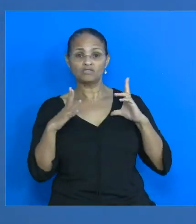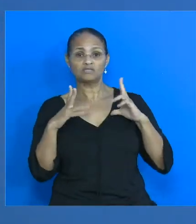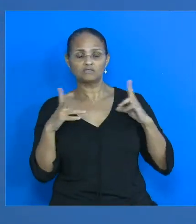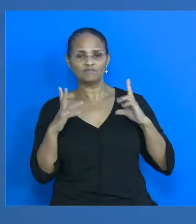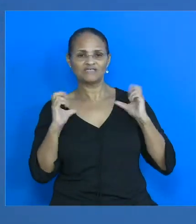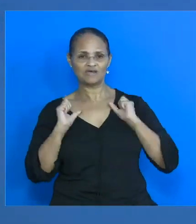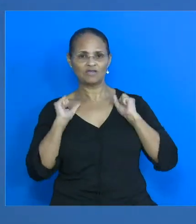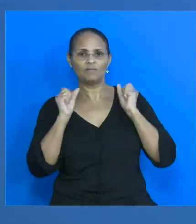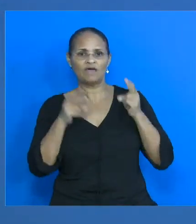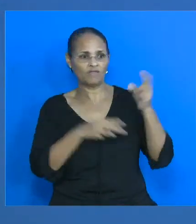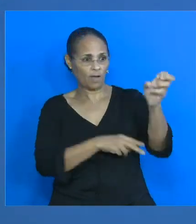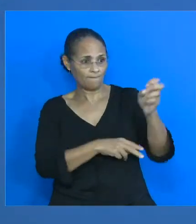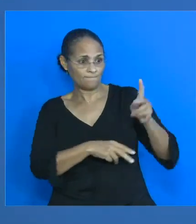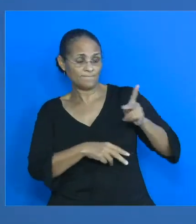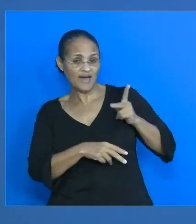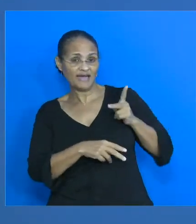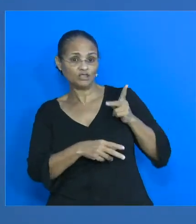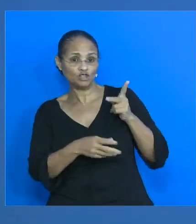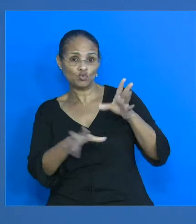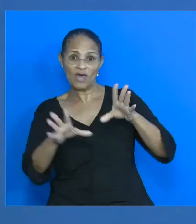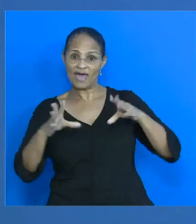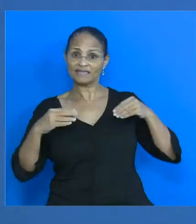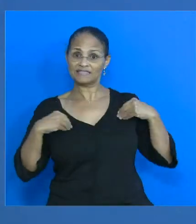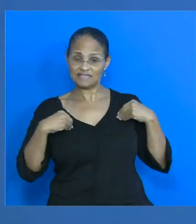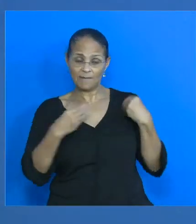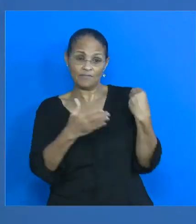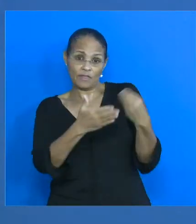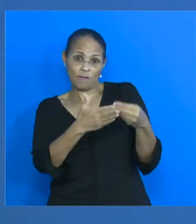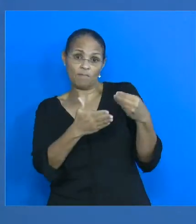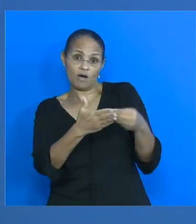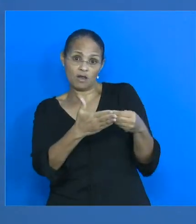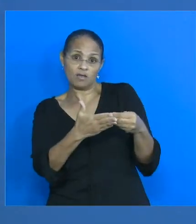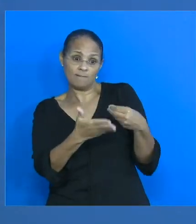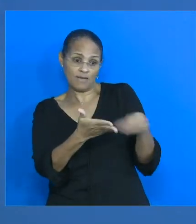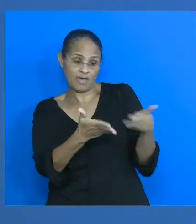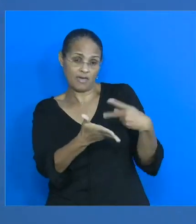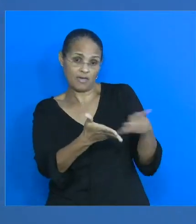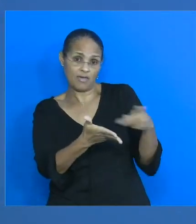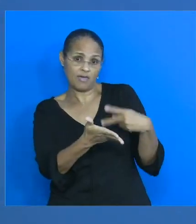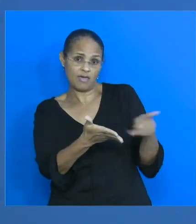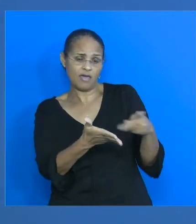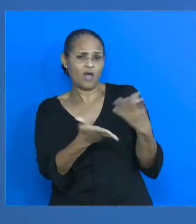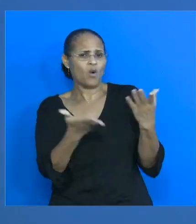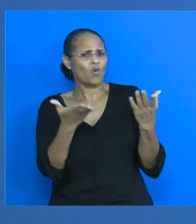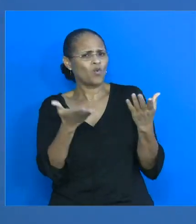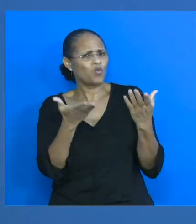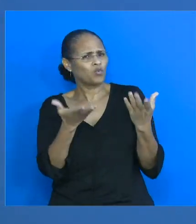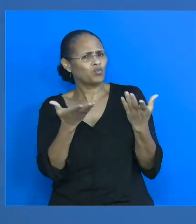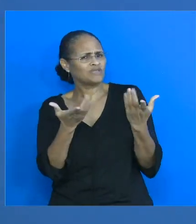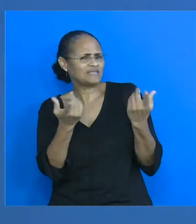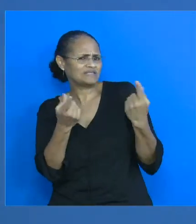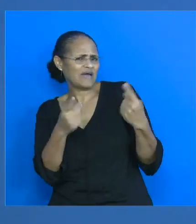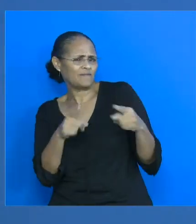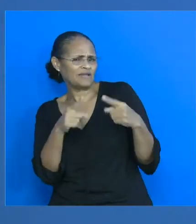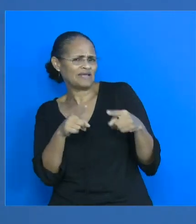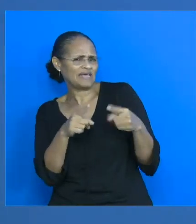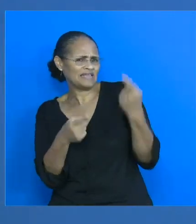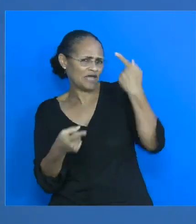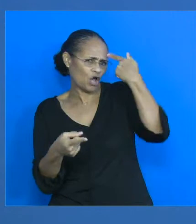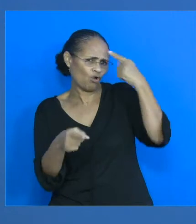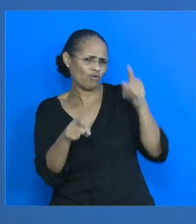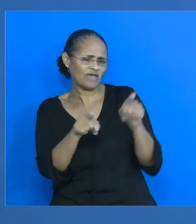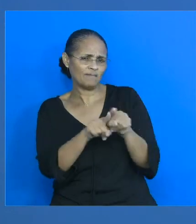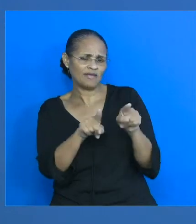back to receive their redundancies payout. Was this covered in the agreement payout? If